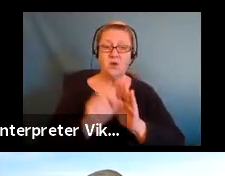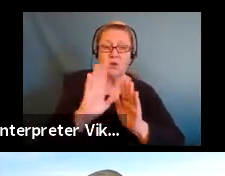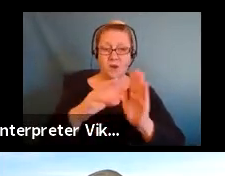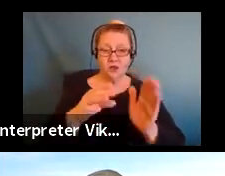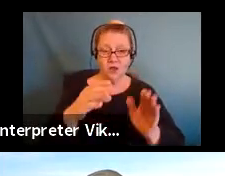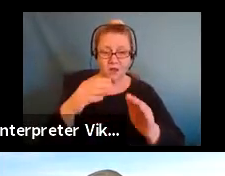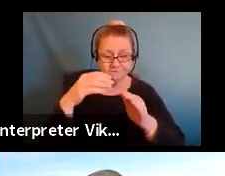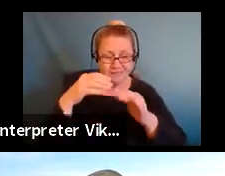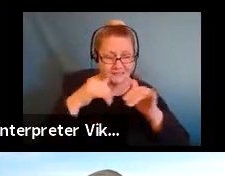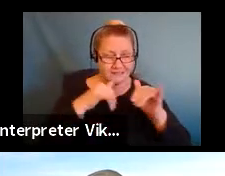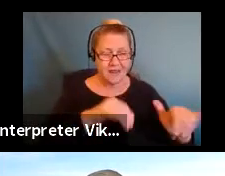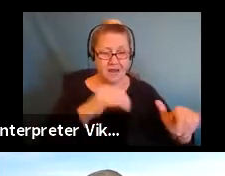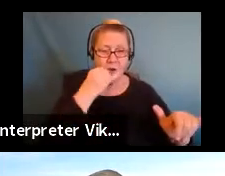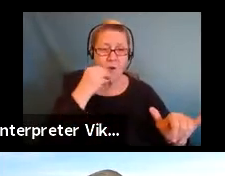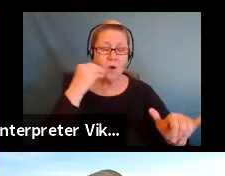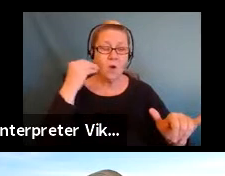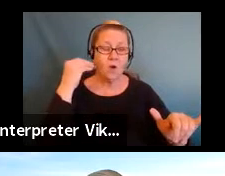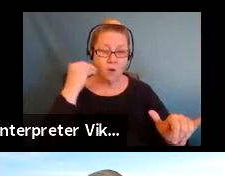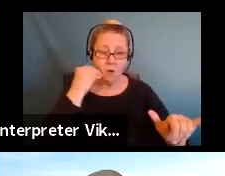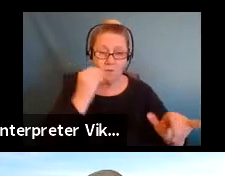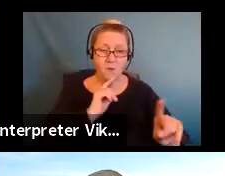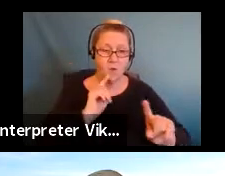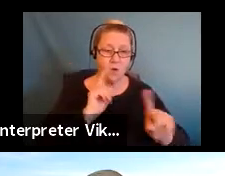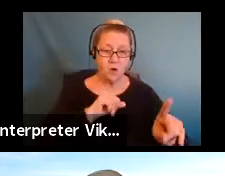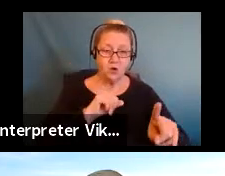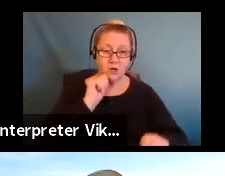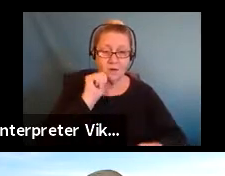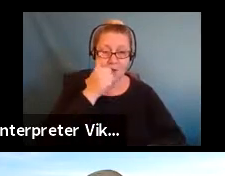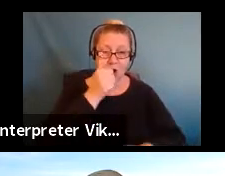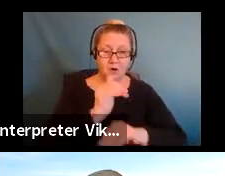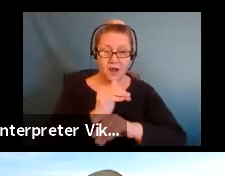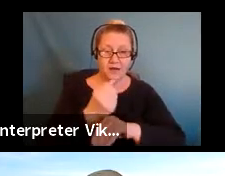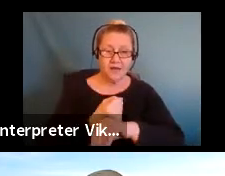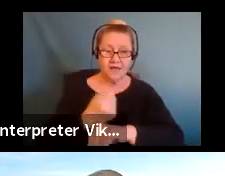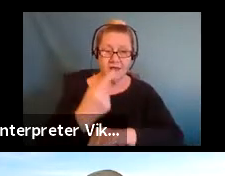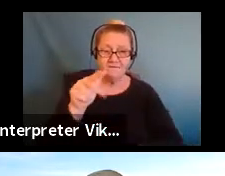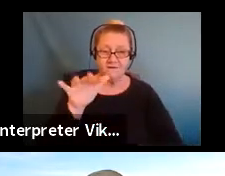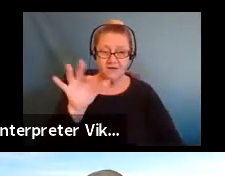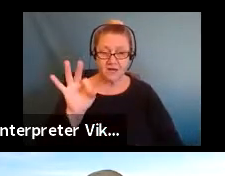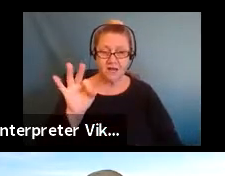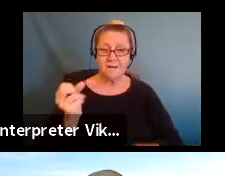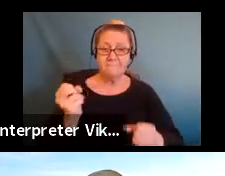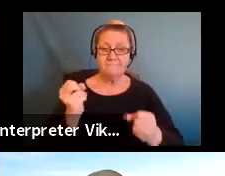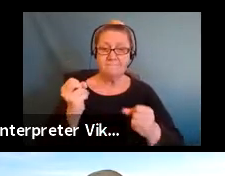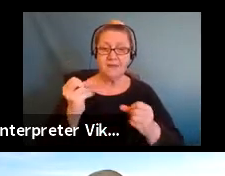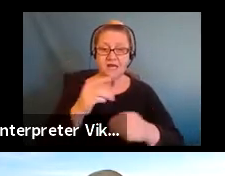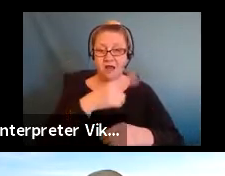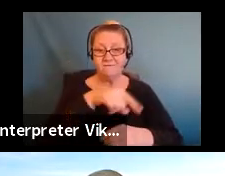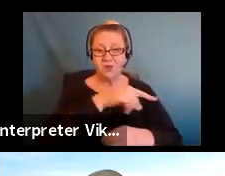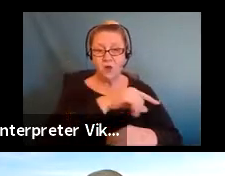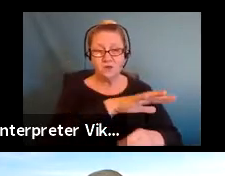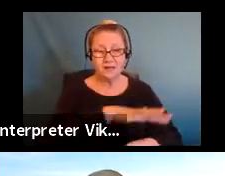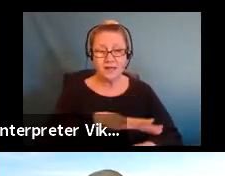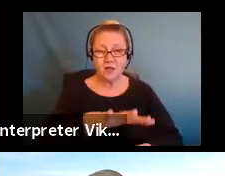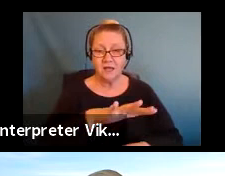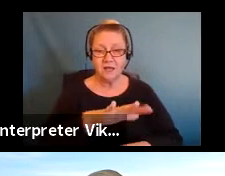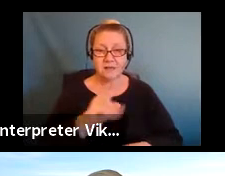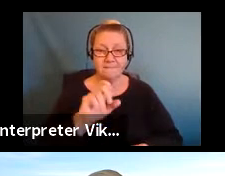starting tomorrow at midnight at 11:59 p.m. Many of those counties and the city of Berkeley had already sort